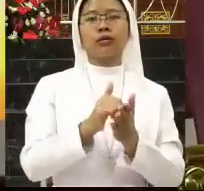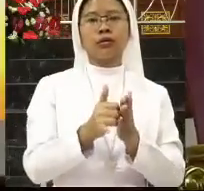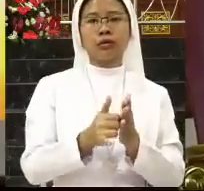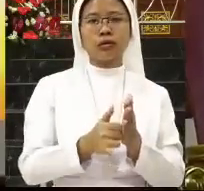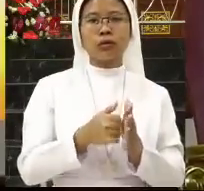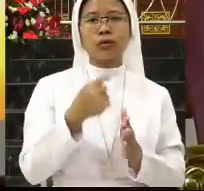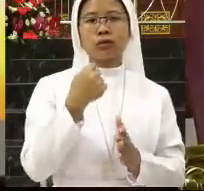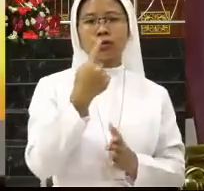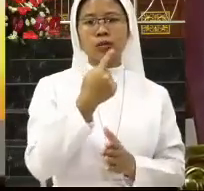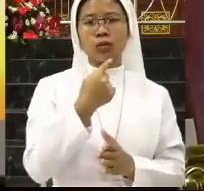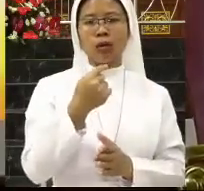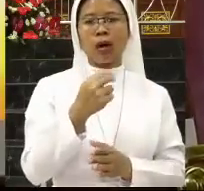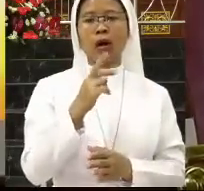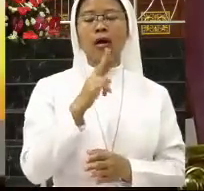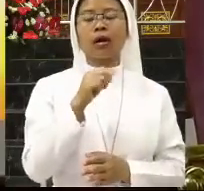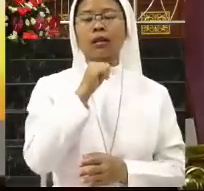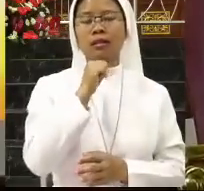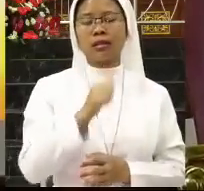so fortunate.